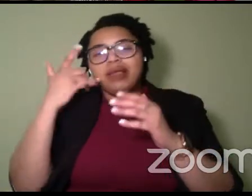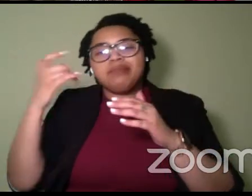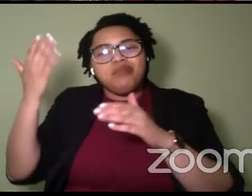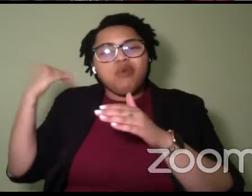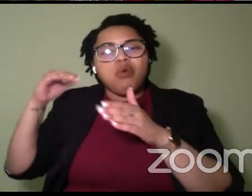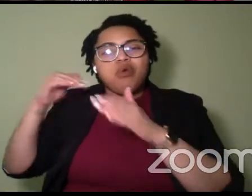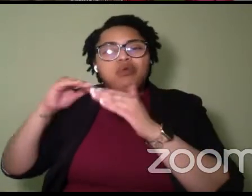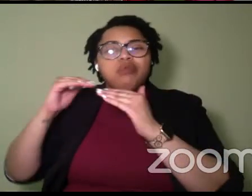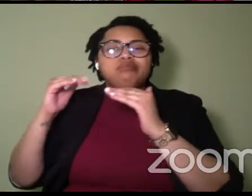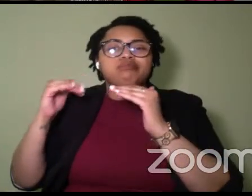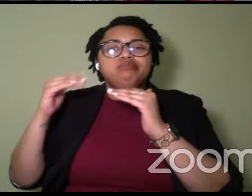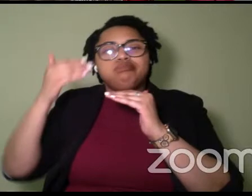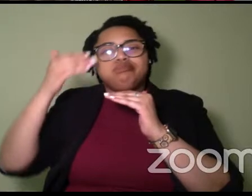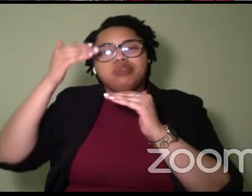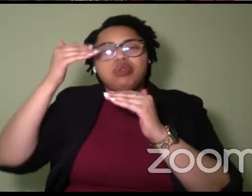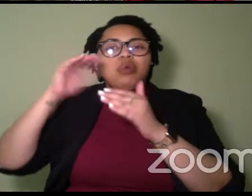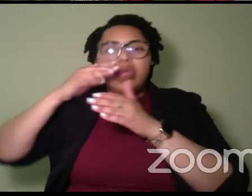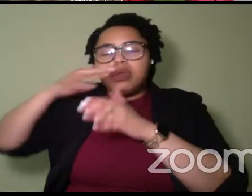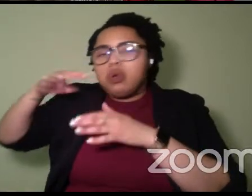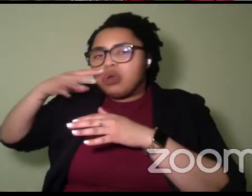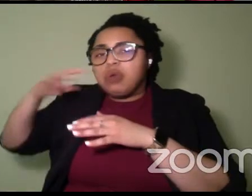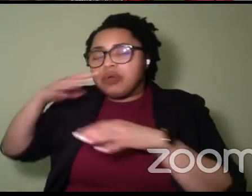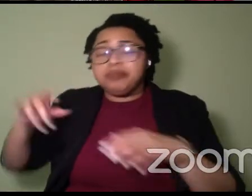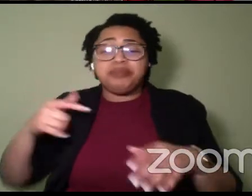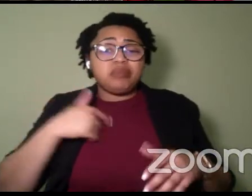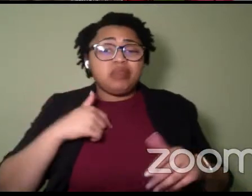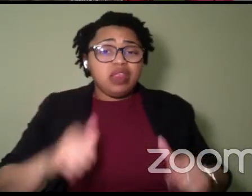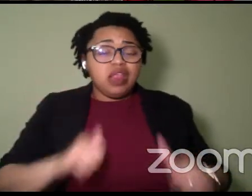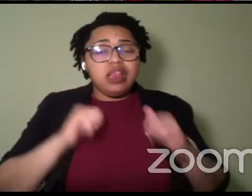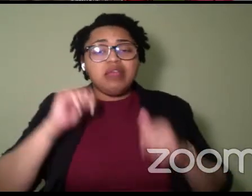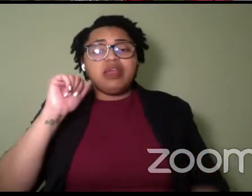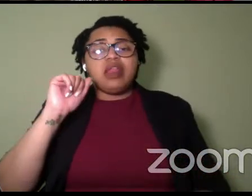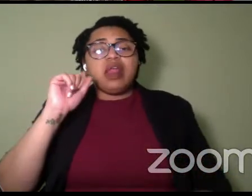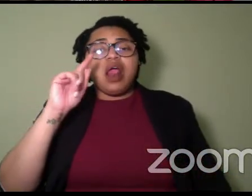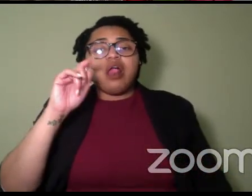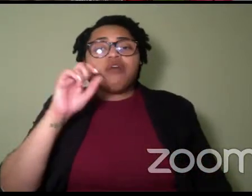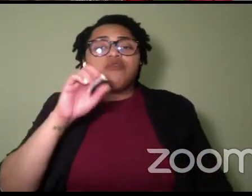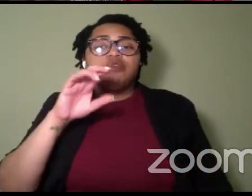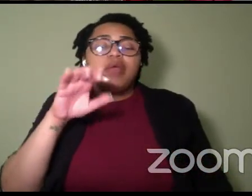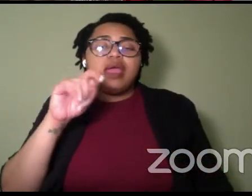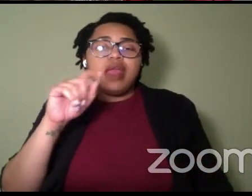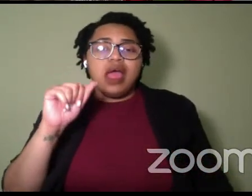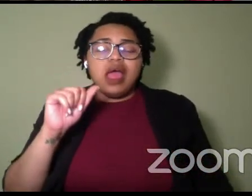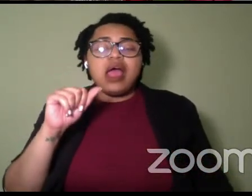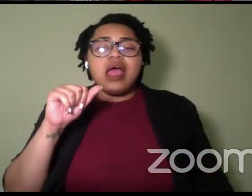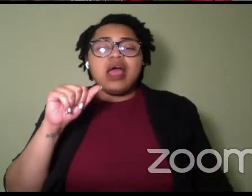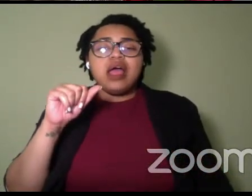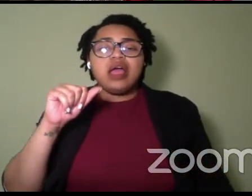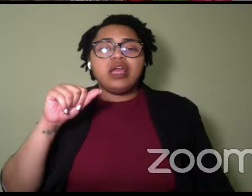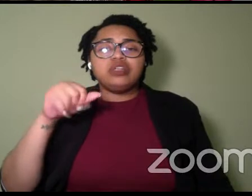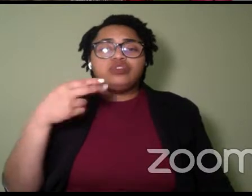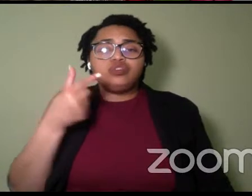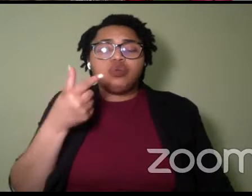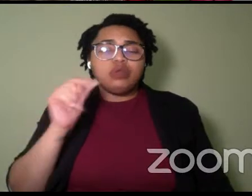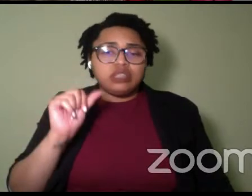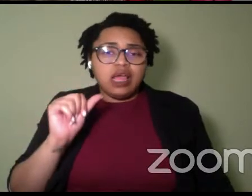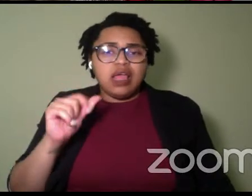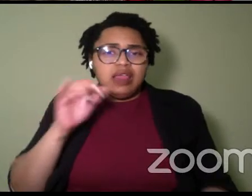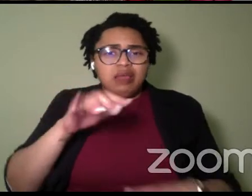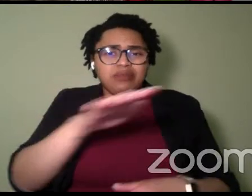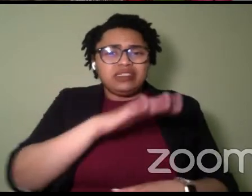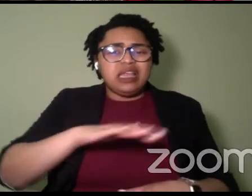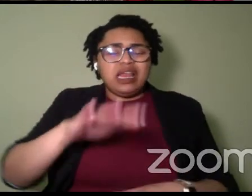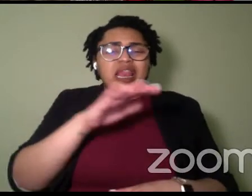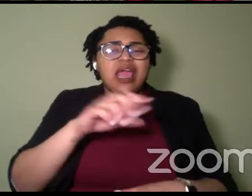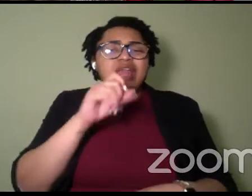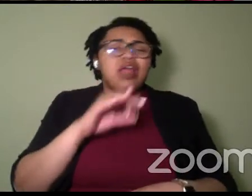live, was the traditional territory and ancestral homelands of the Yuchi and Cherokee East peoples. These